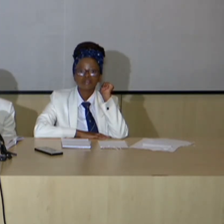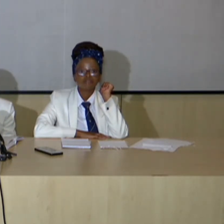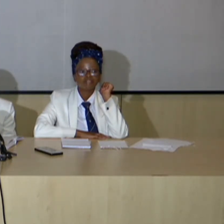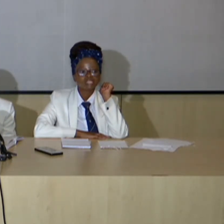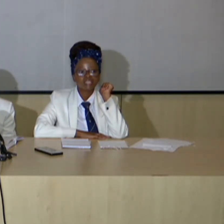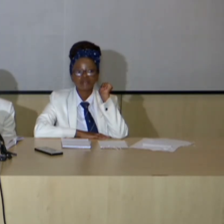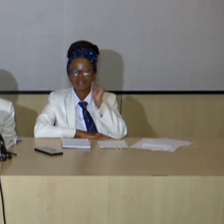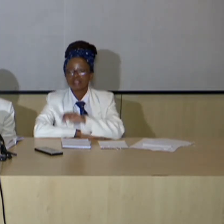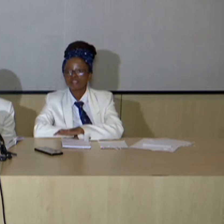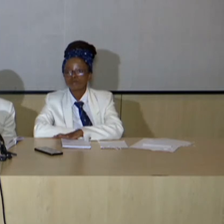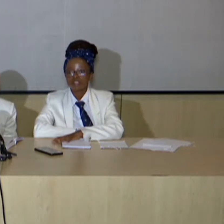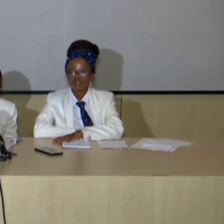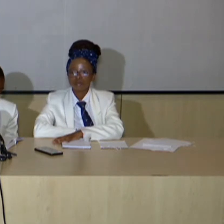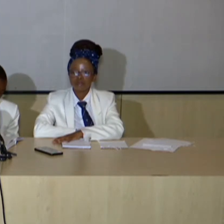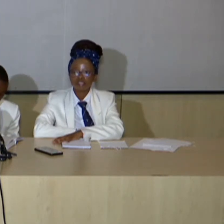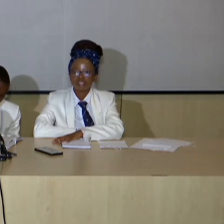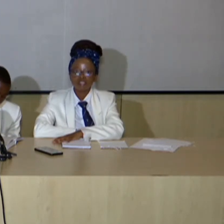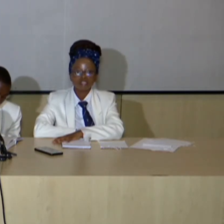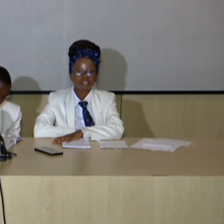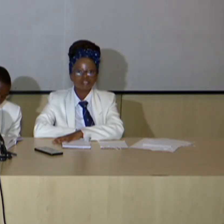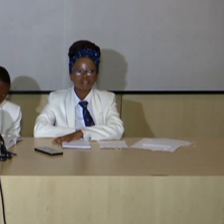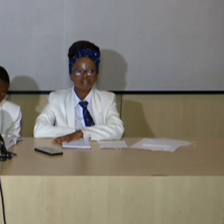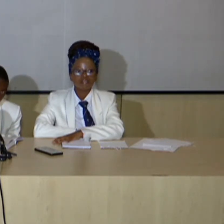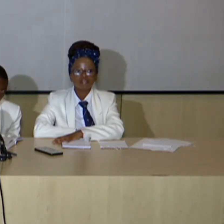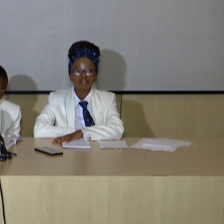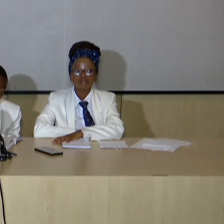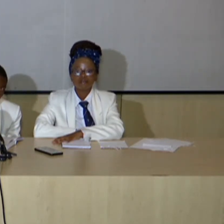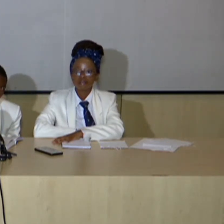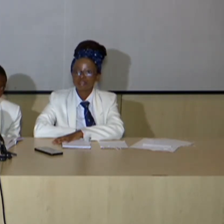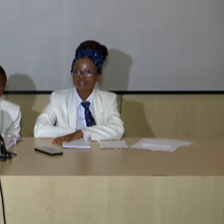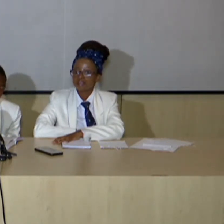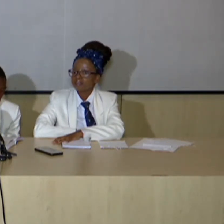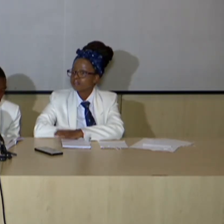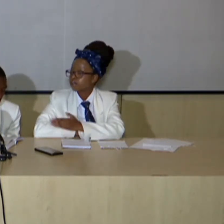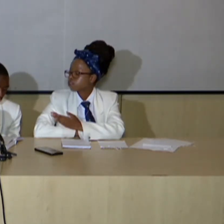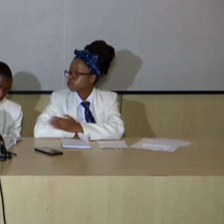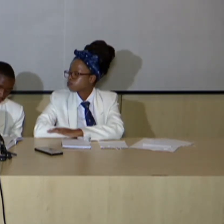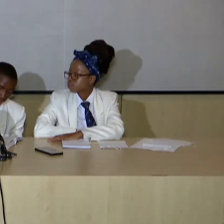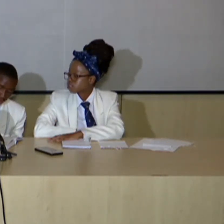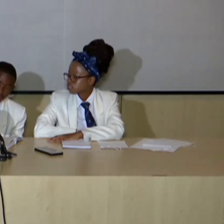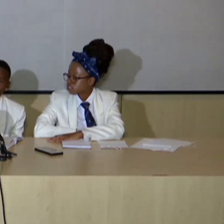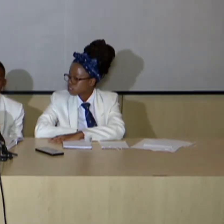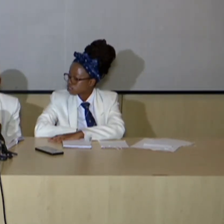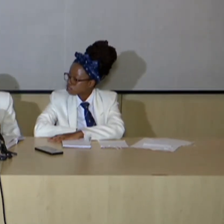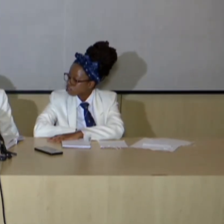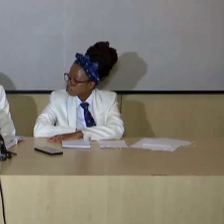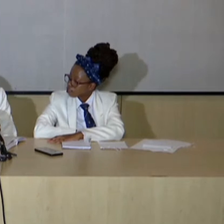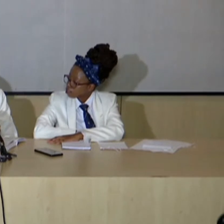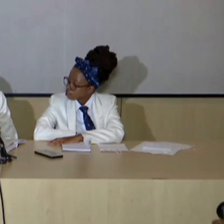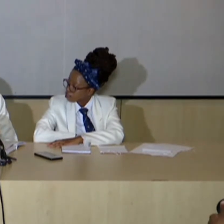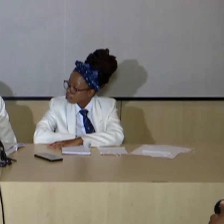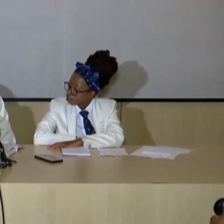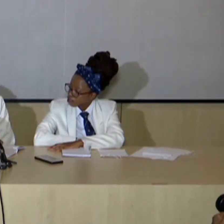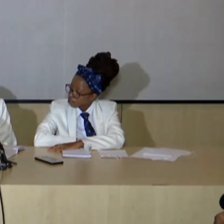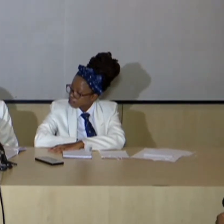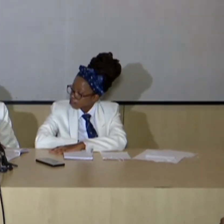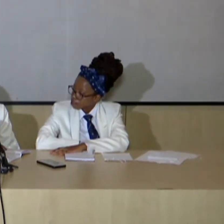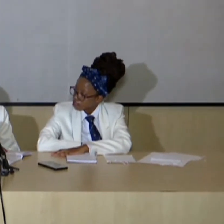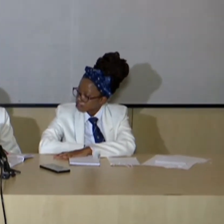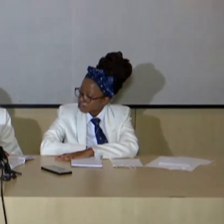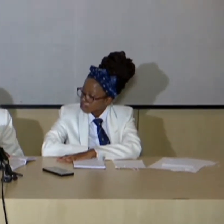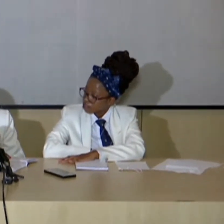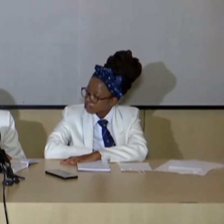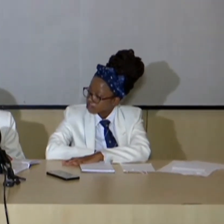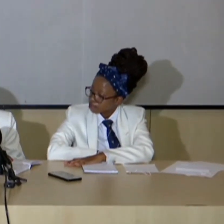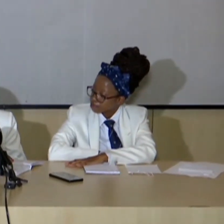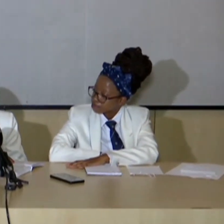I don't know if there's anyone else who wants to be noted. Okay, over to you, President. Okay. Thank you very much. Just